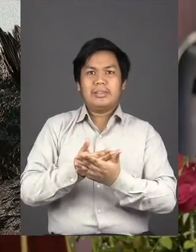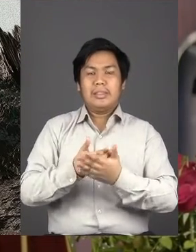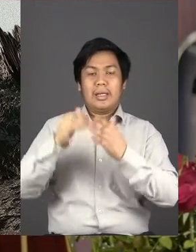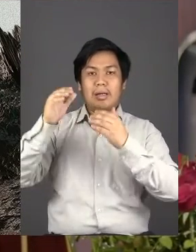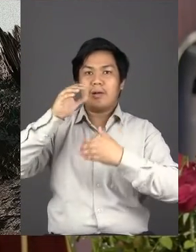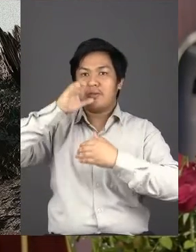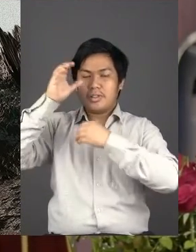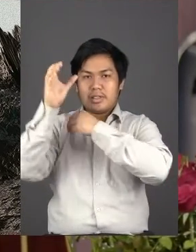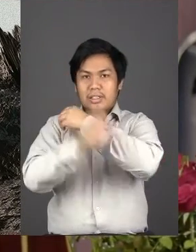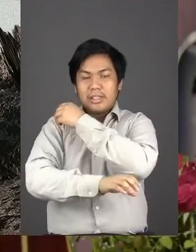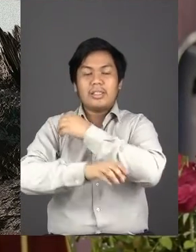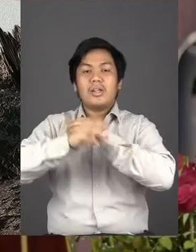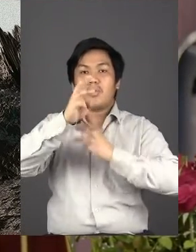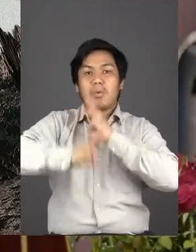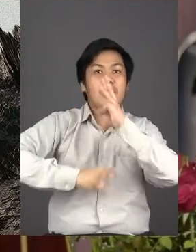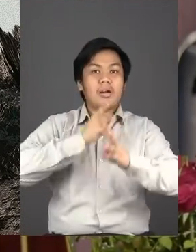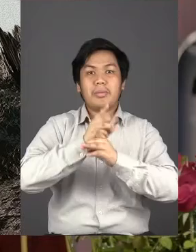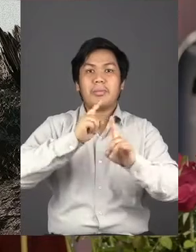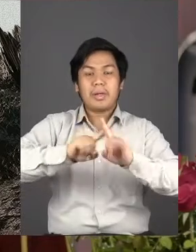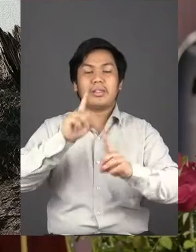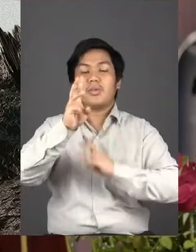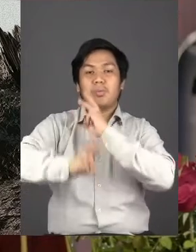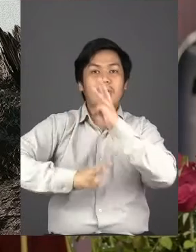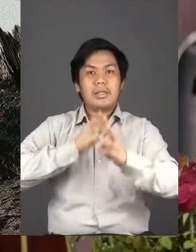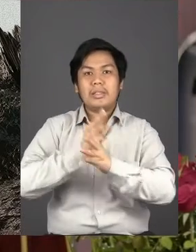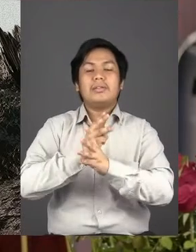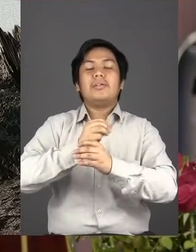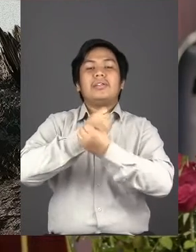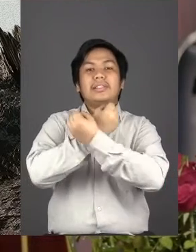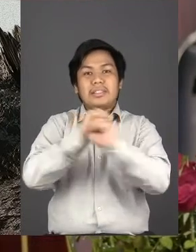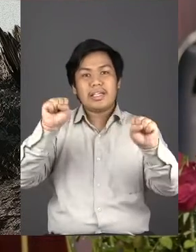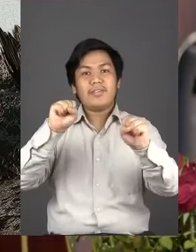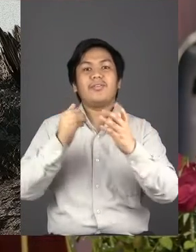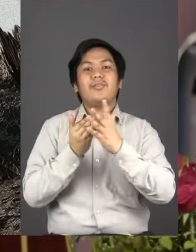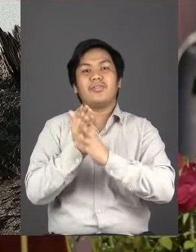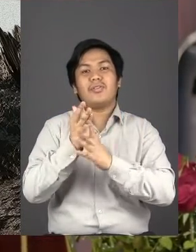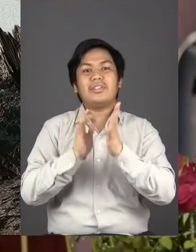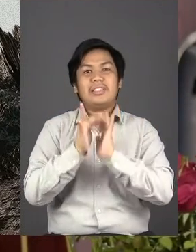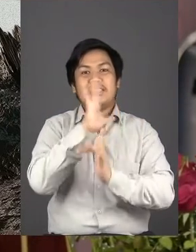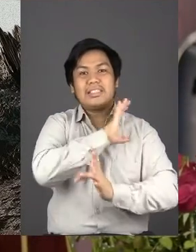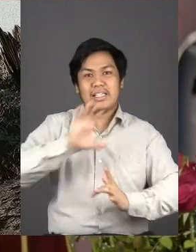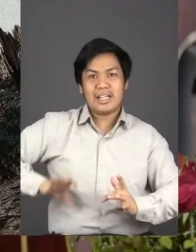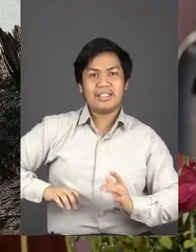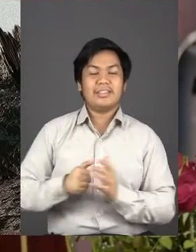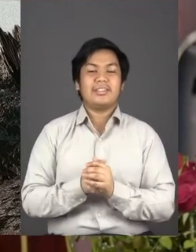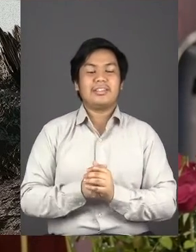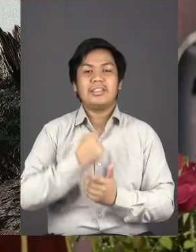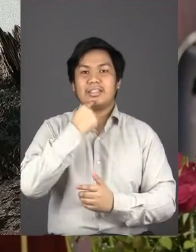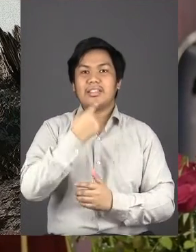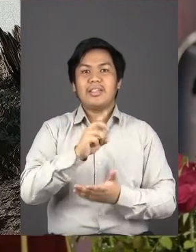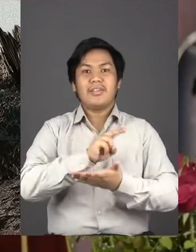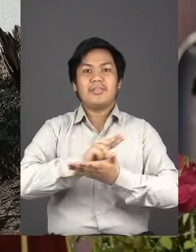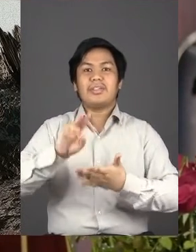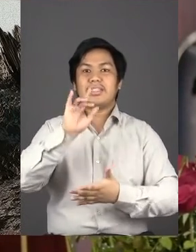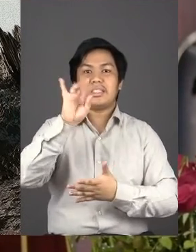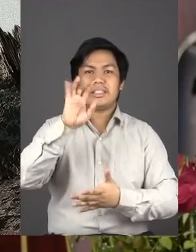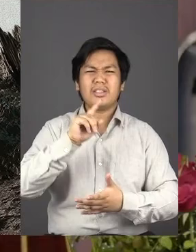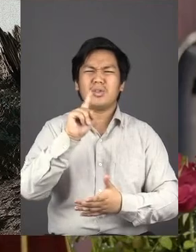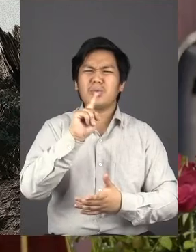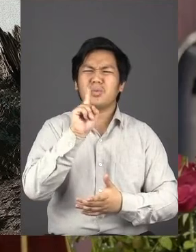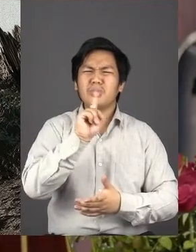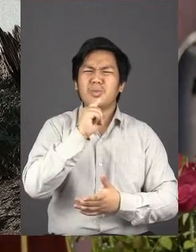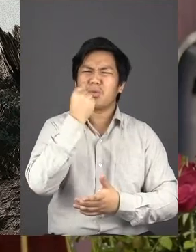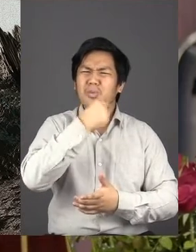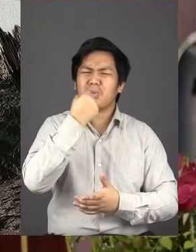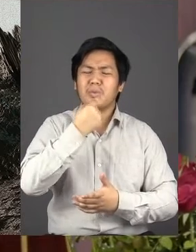in order that the world might be saved through Him. Tapos sinabi niya sa verse 18, sino bang